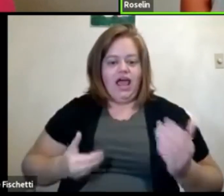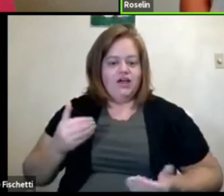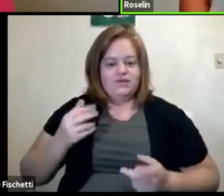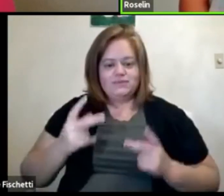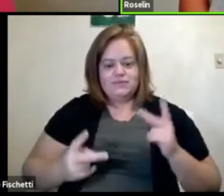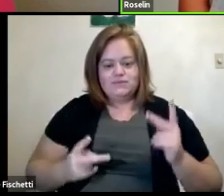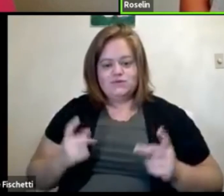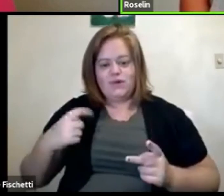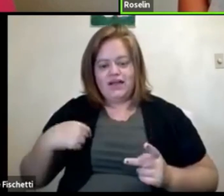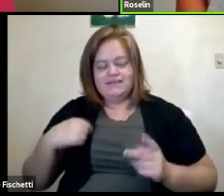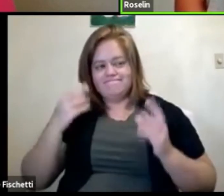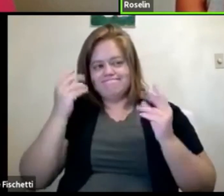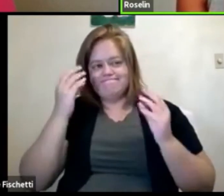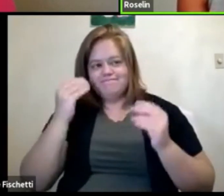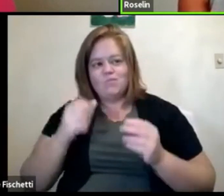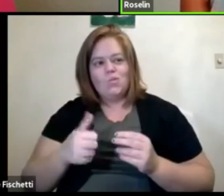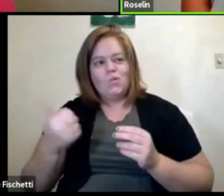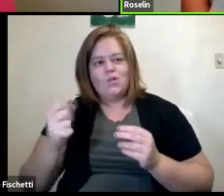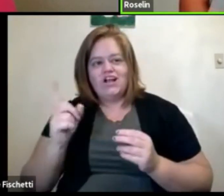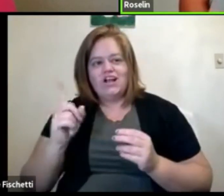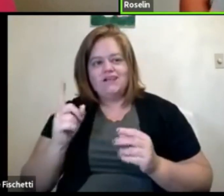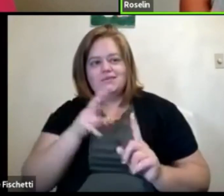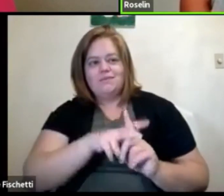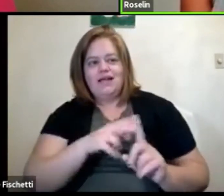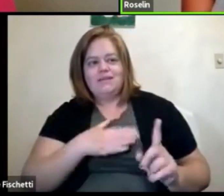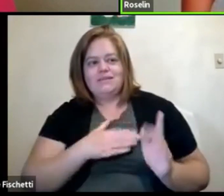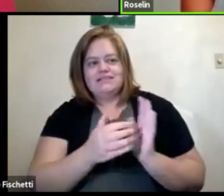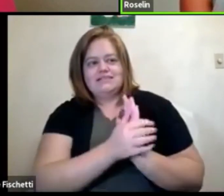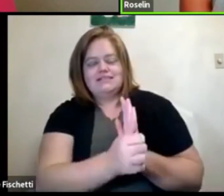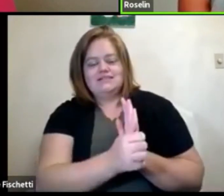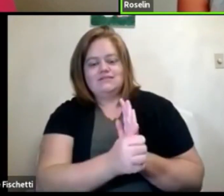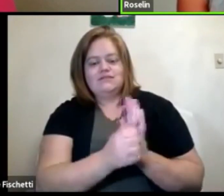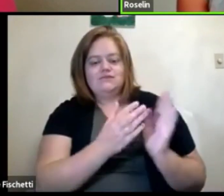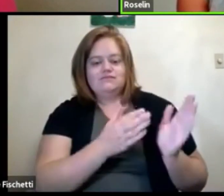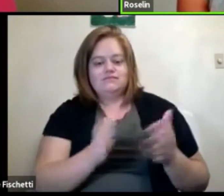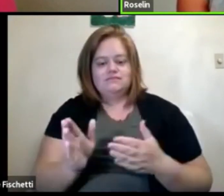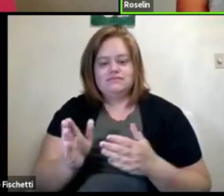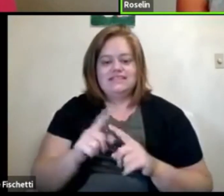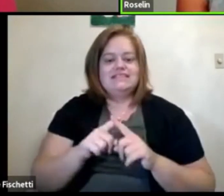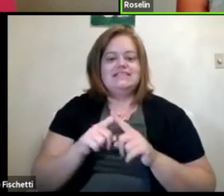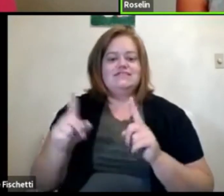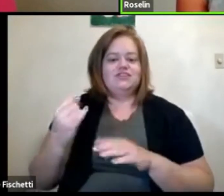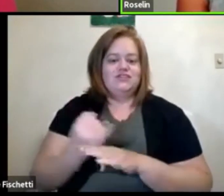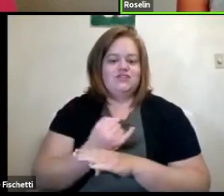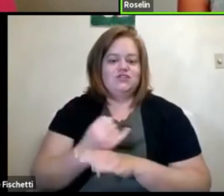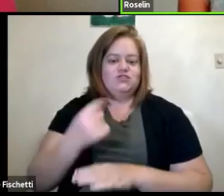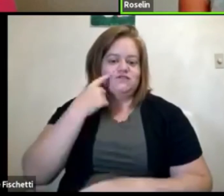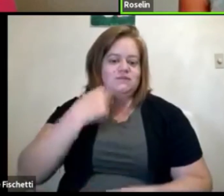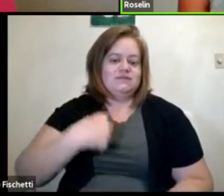to, think, what else can I do? So that's why I went into, a completely different industry.